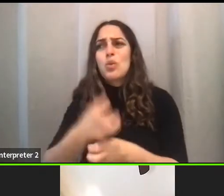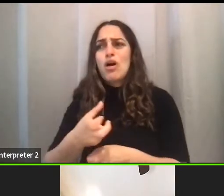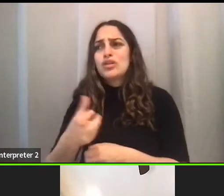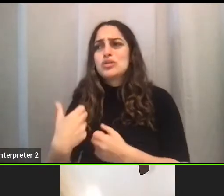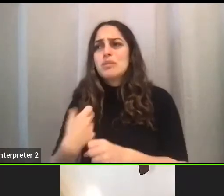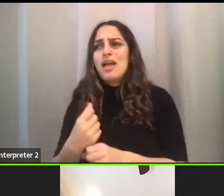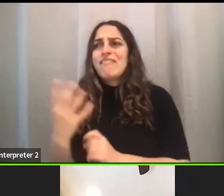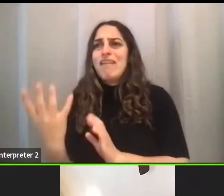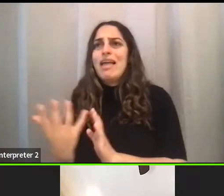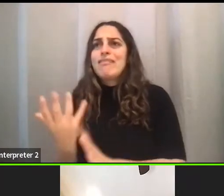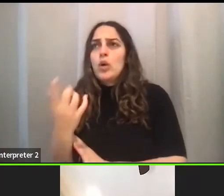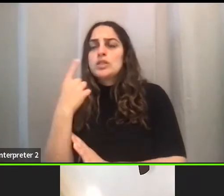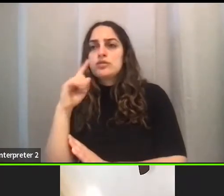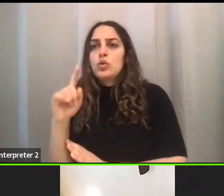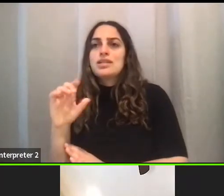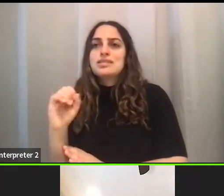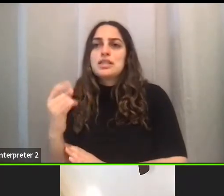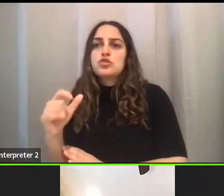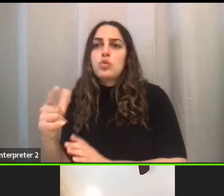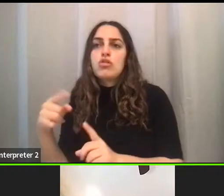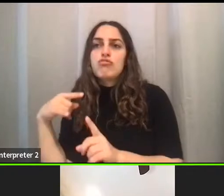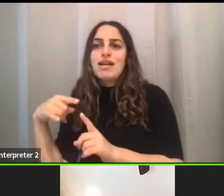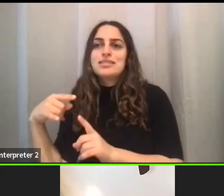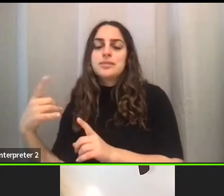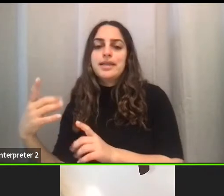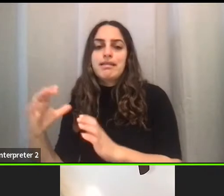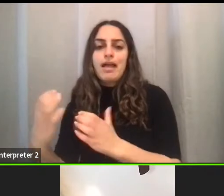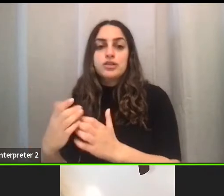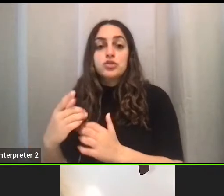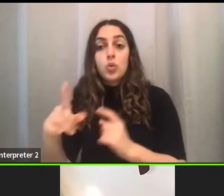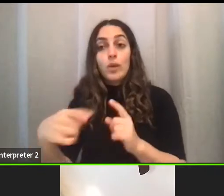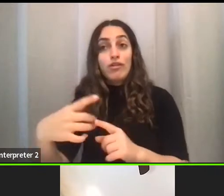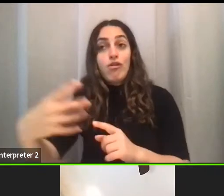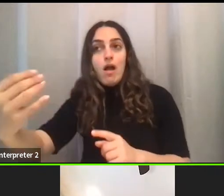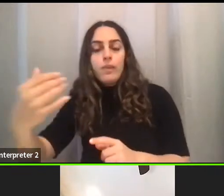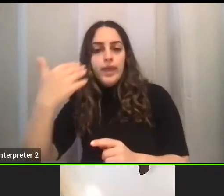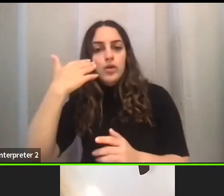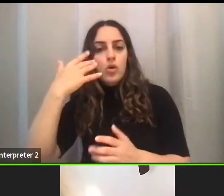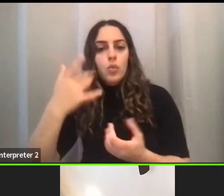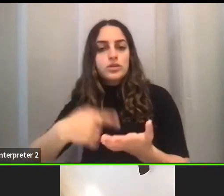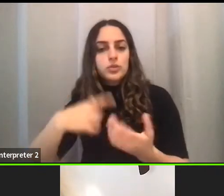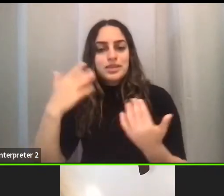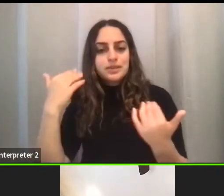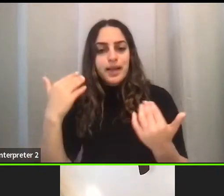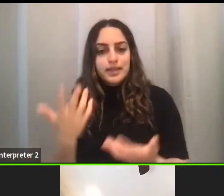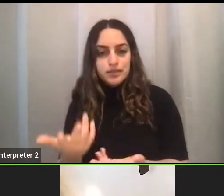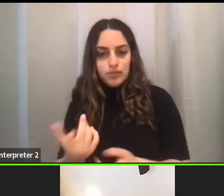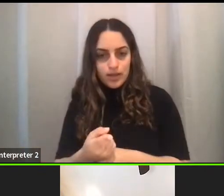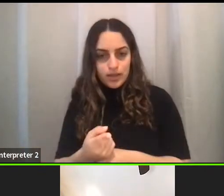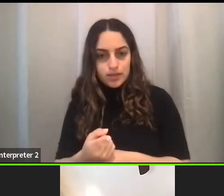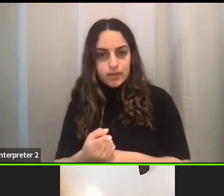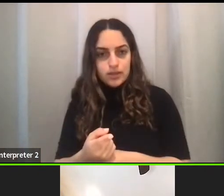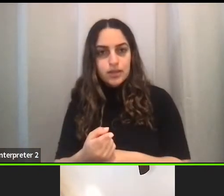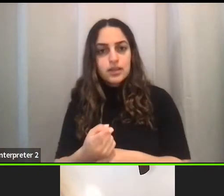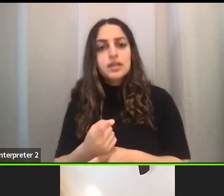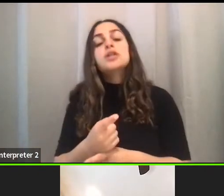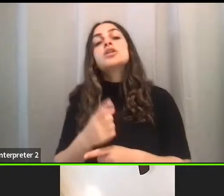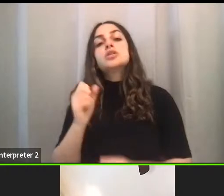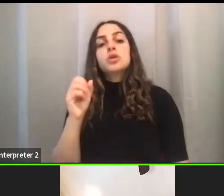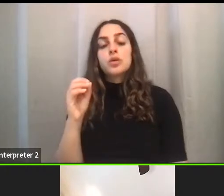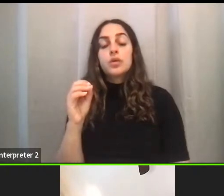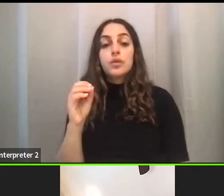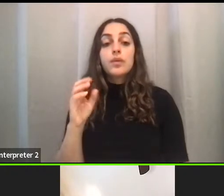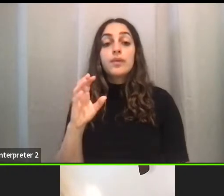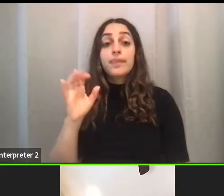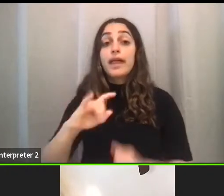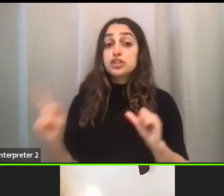rational harassment class so when they get on the field they know exactly what to expect right so that that's that's